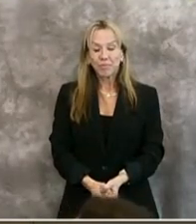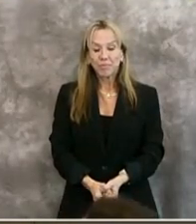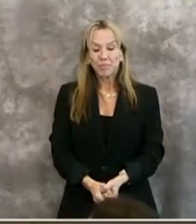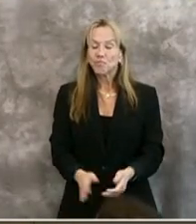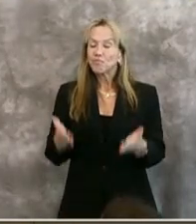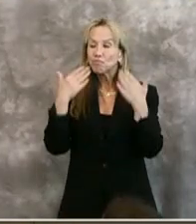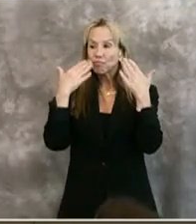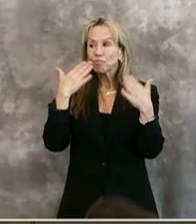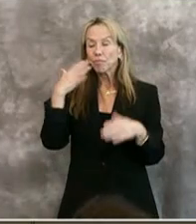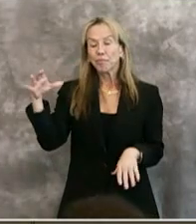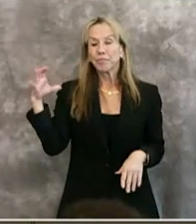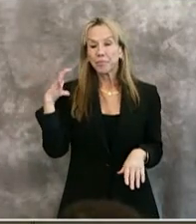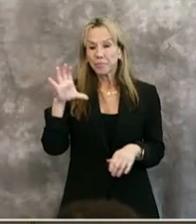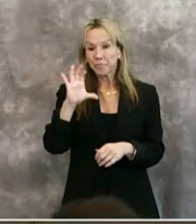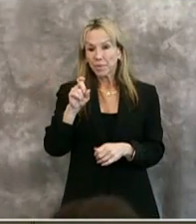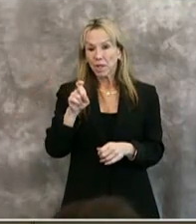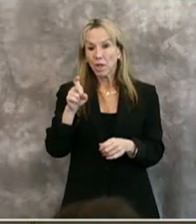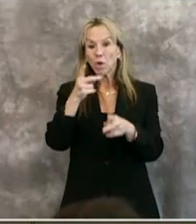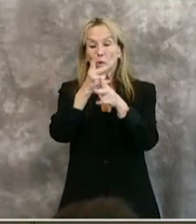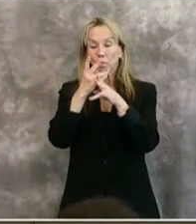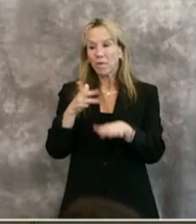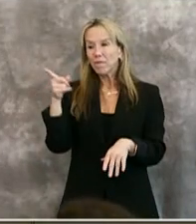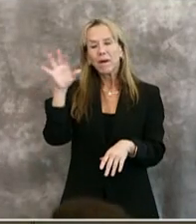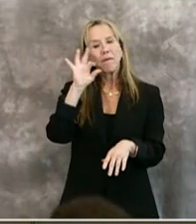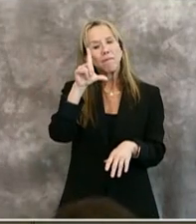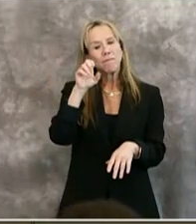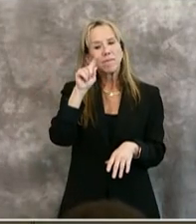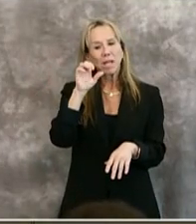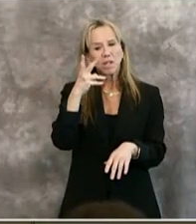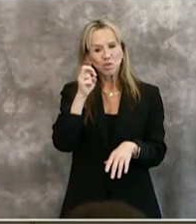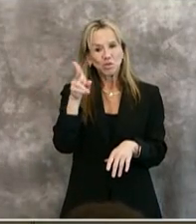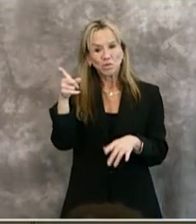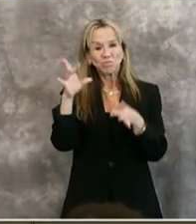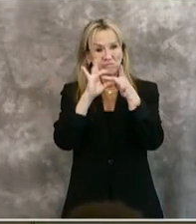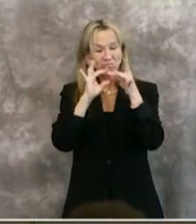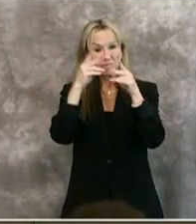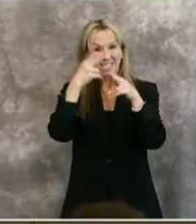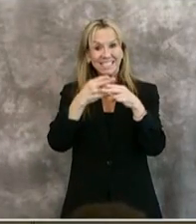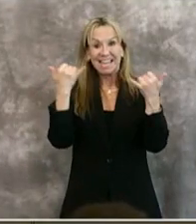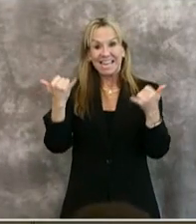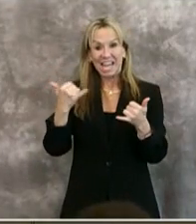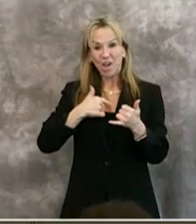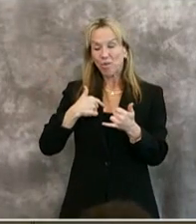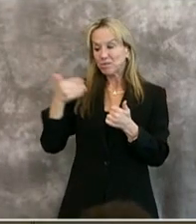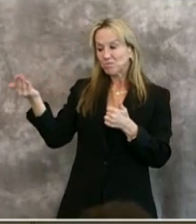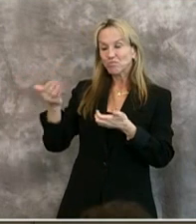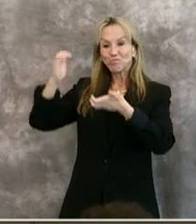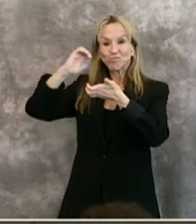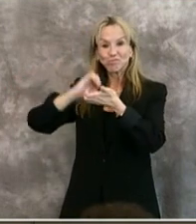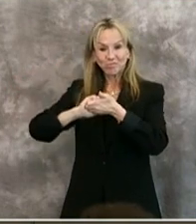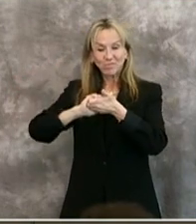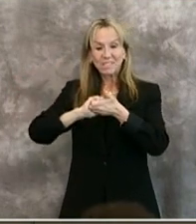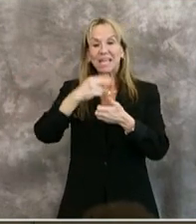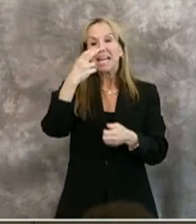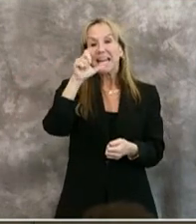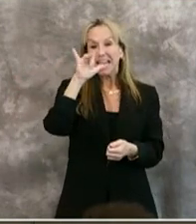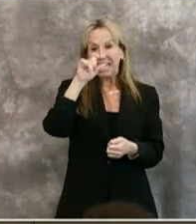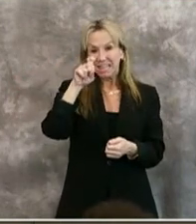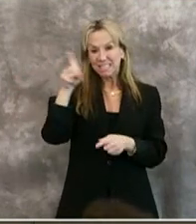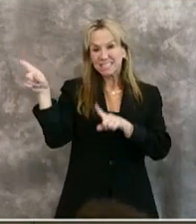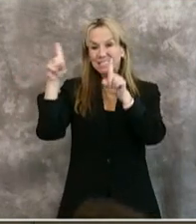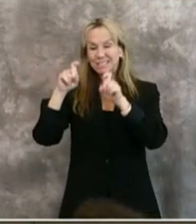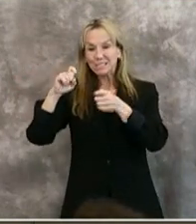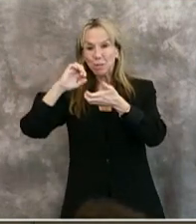Thank you, Chairman Cox. And as Supervisor Fletcher mentioned, we're bringing on a new testing partner today, a company called Helix, that's